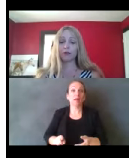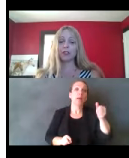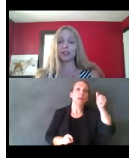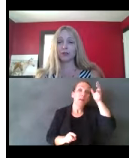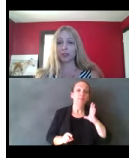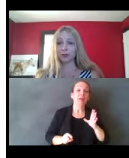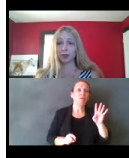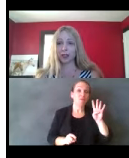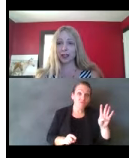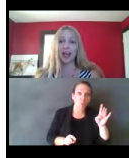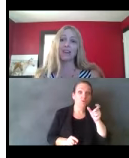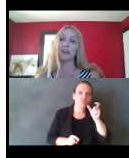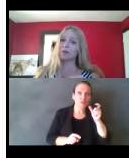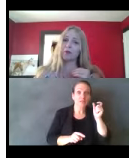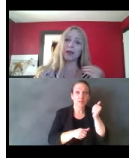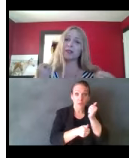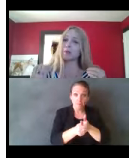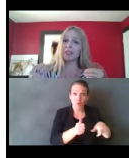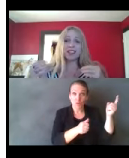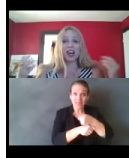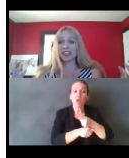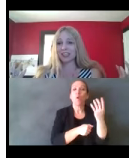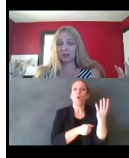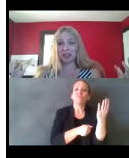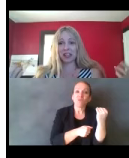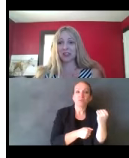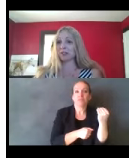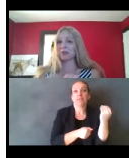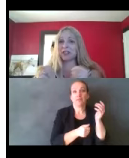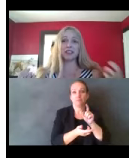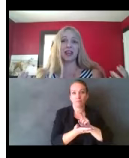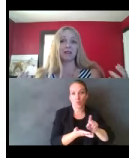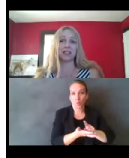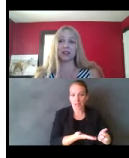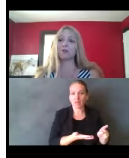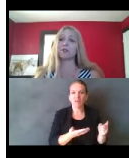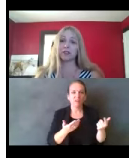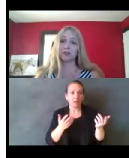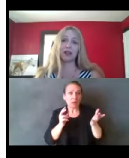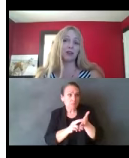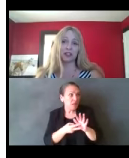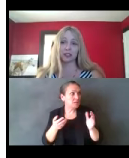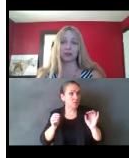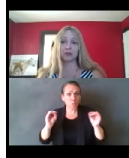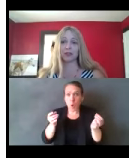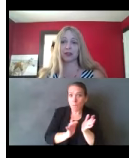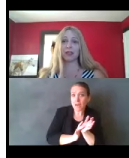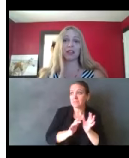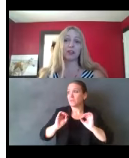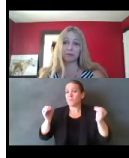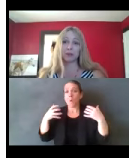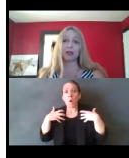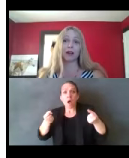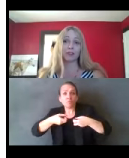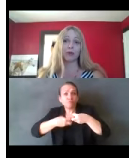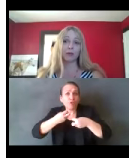or 14 drinks a week. And that's for maybe someone that's not taking medications or doesn't have any other physical health issues that